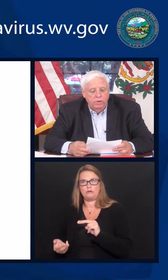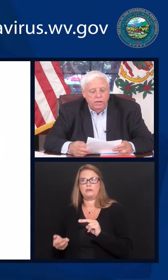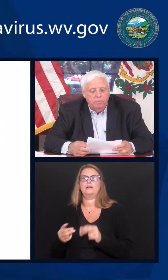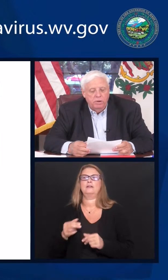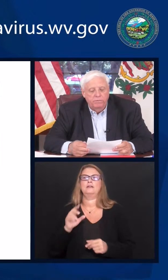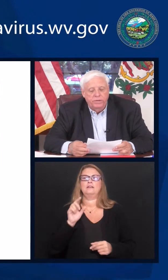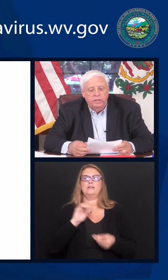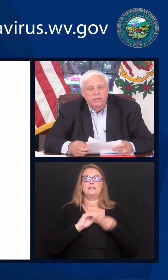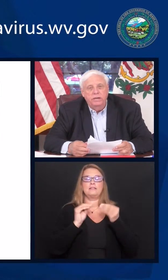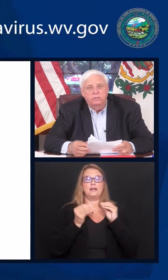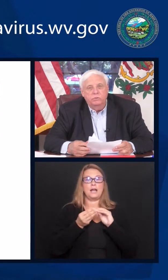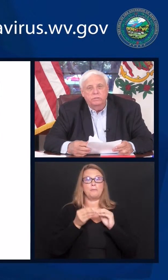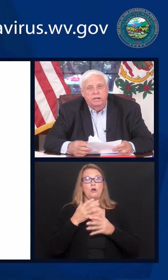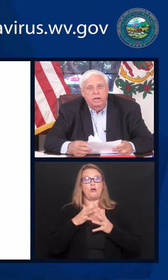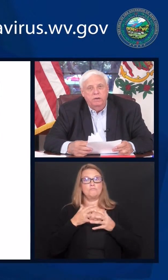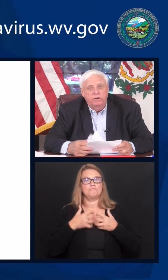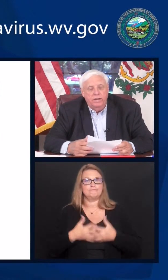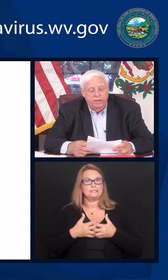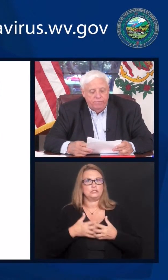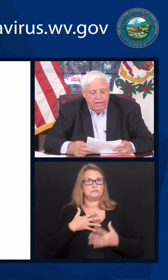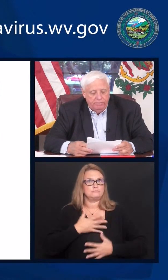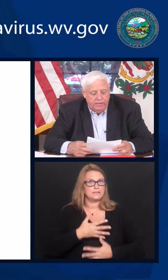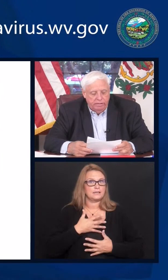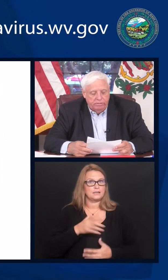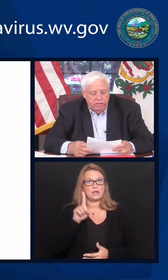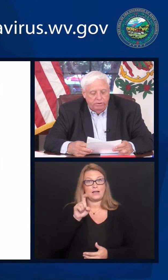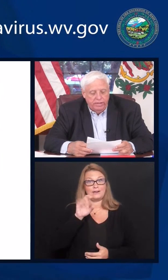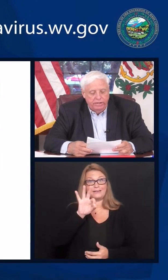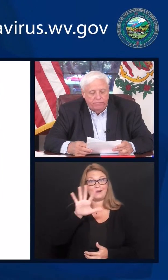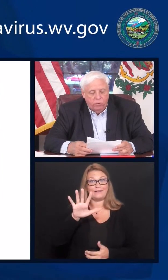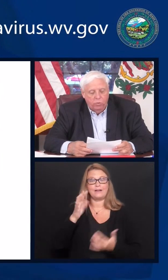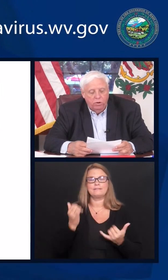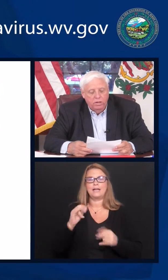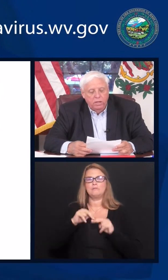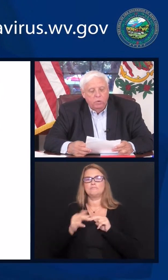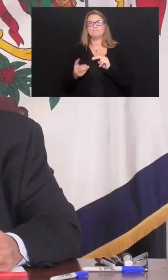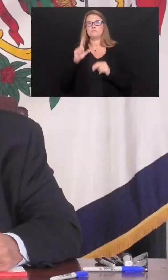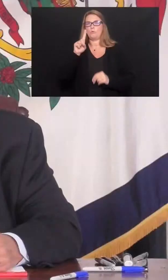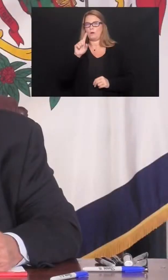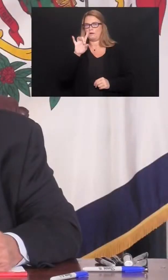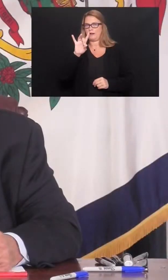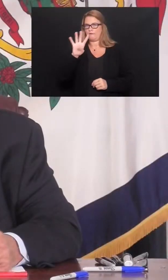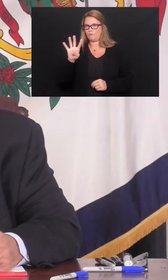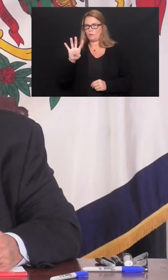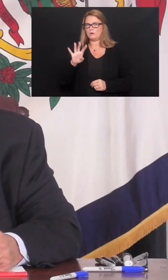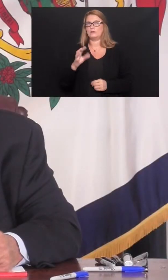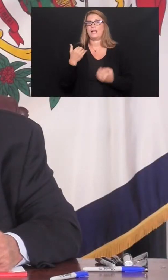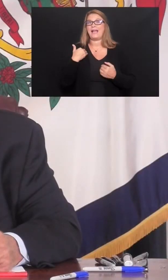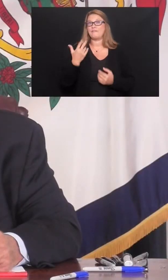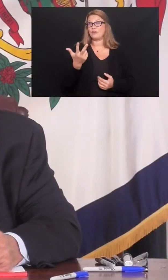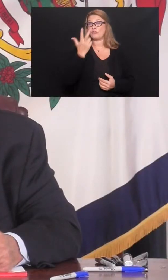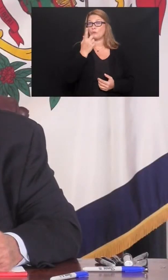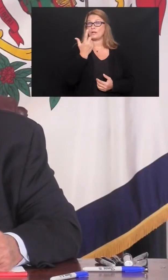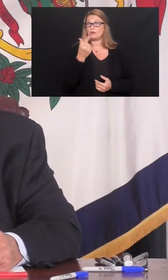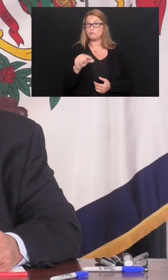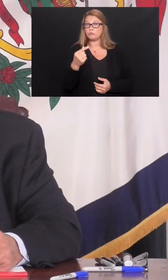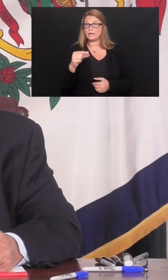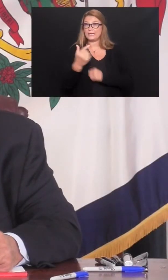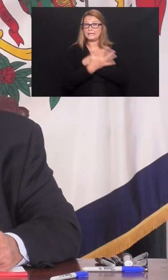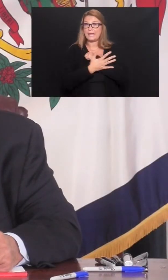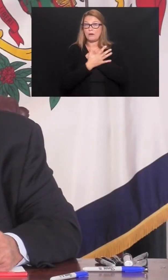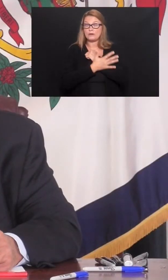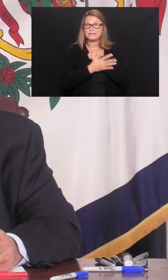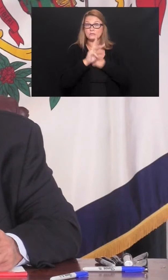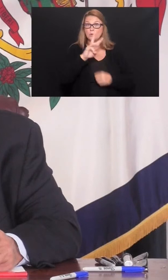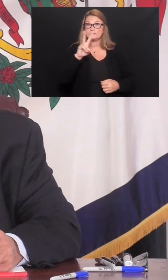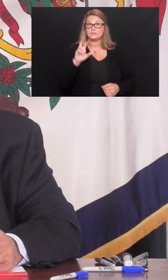The number on ventilators was at 195. Now it's 184. We do have 3 green counties in West Virginia now,